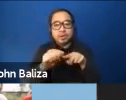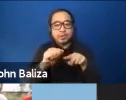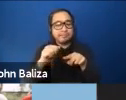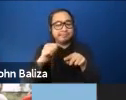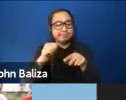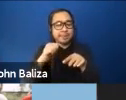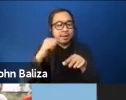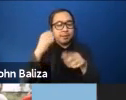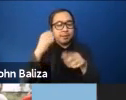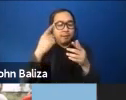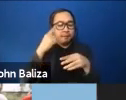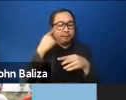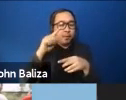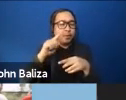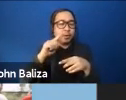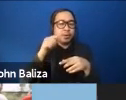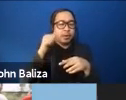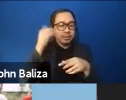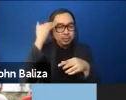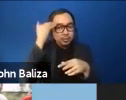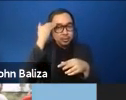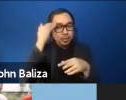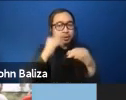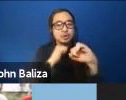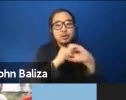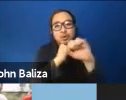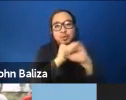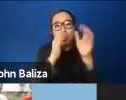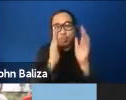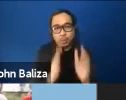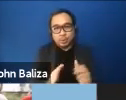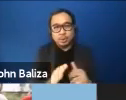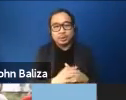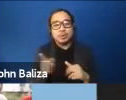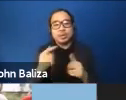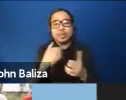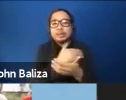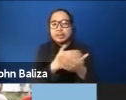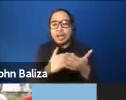sensitizations on supporters as well. So that's some steps of implementing UPR.